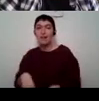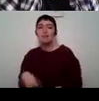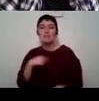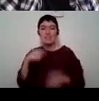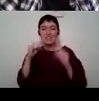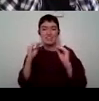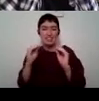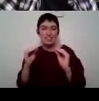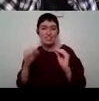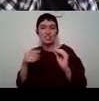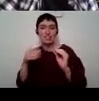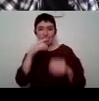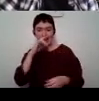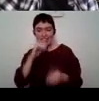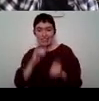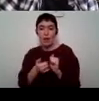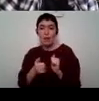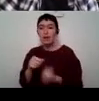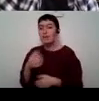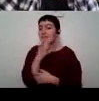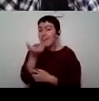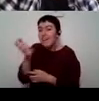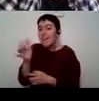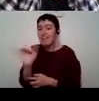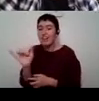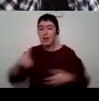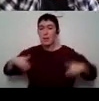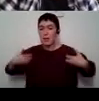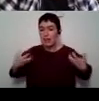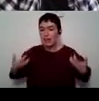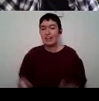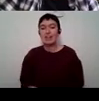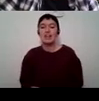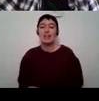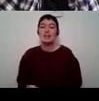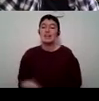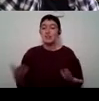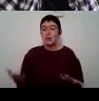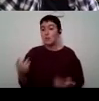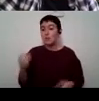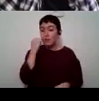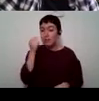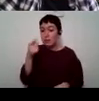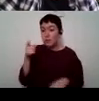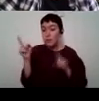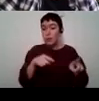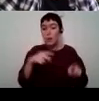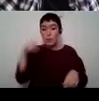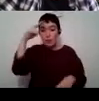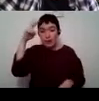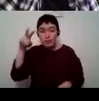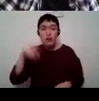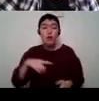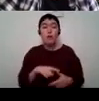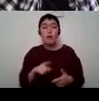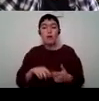if you would like that too, because sometimes the howler monkeys call back. So if you go on vacation in Mexico or Central America or South America,